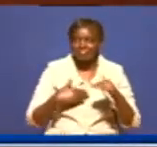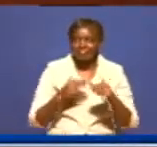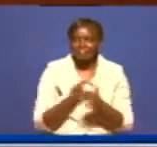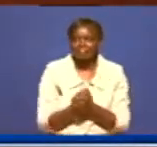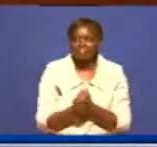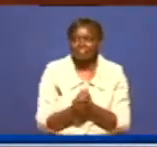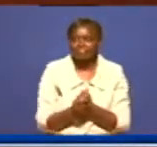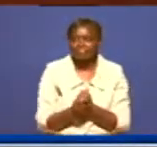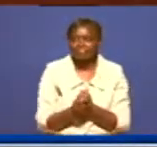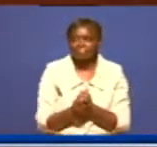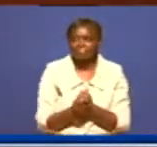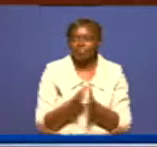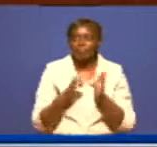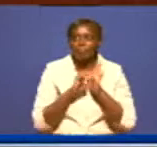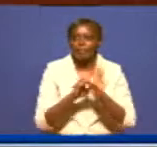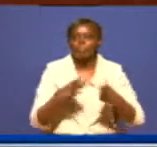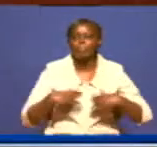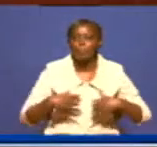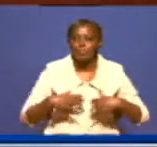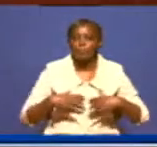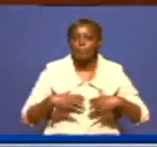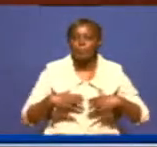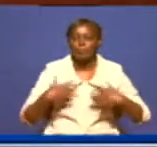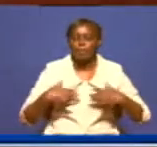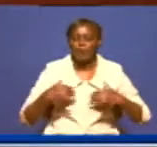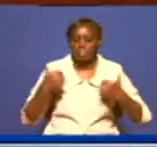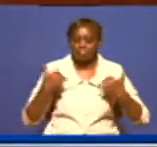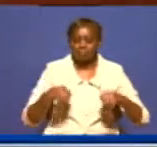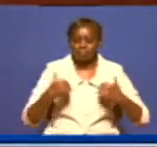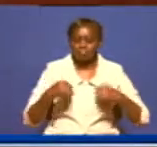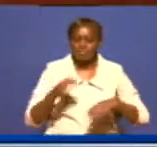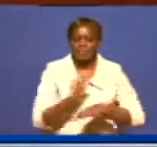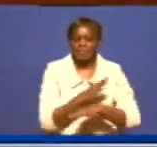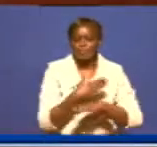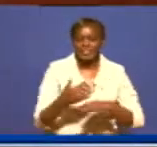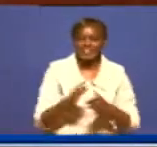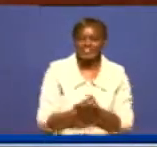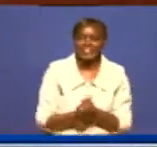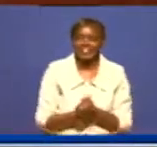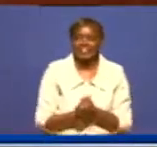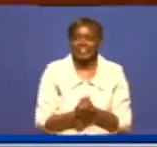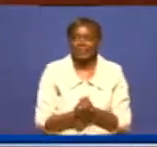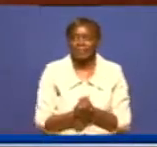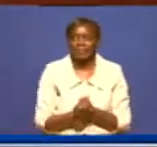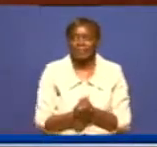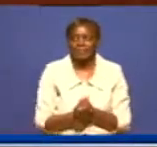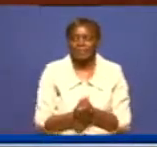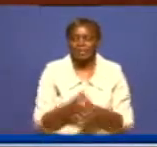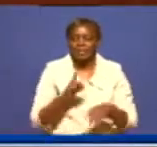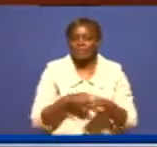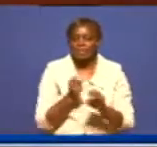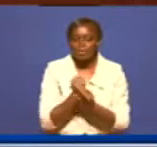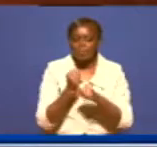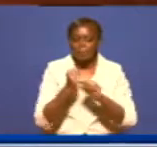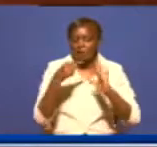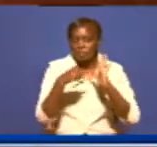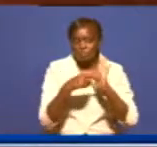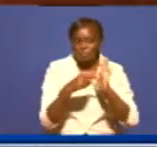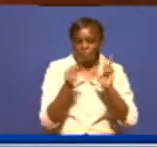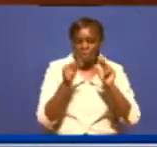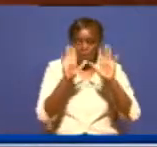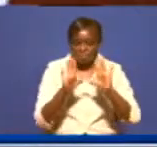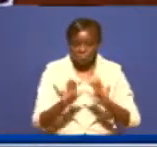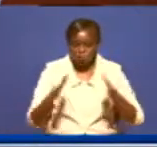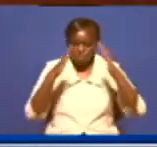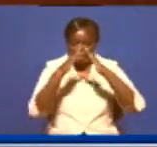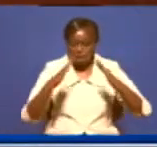because it looks like there are people who are playing twisty. Madam Speaker, what I was making the point is it is important for the houses